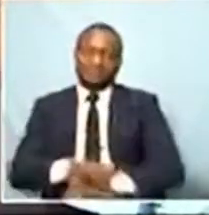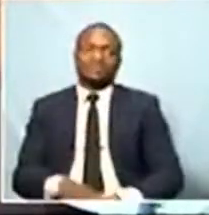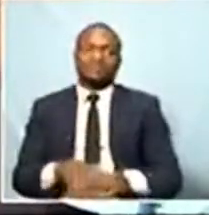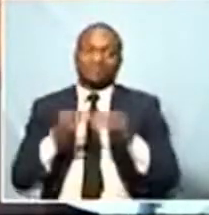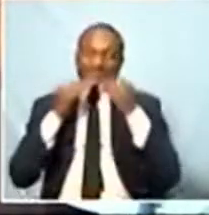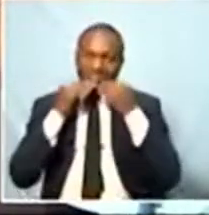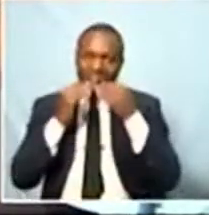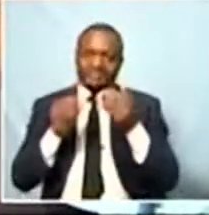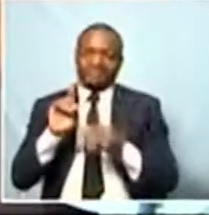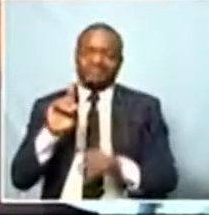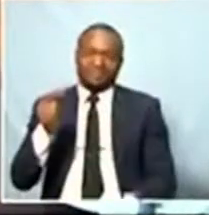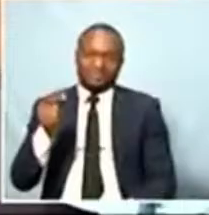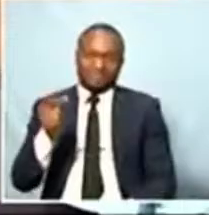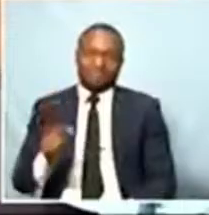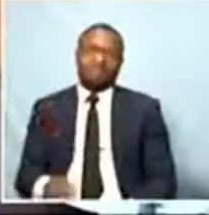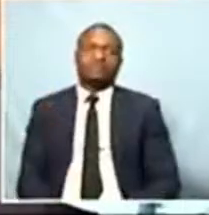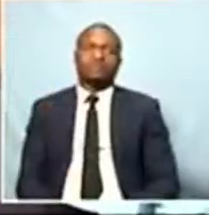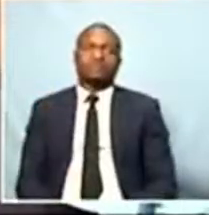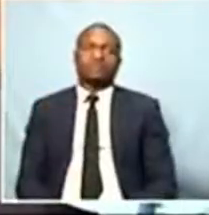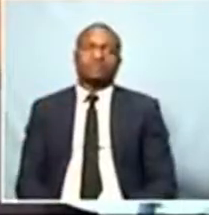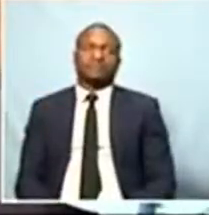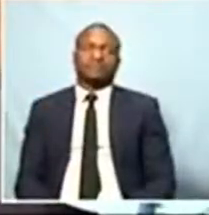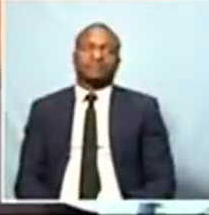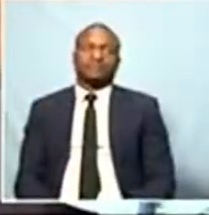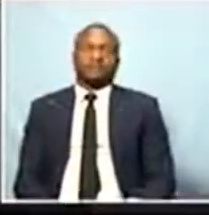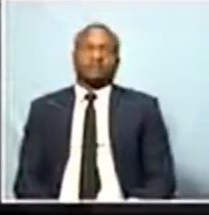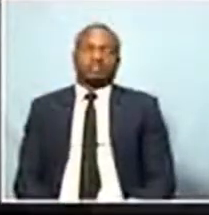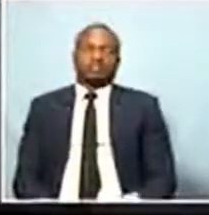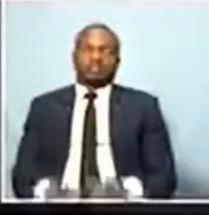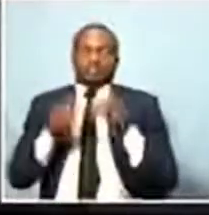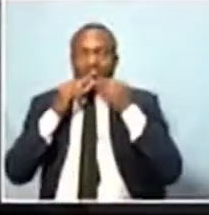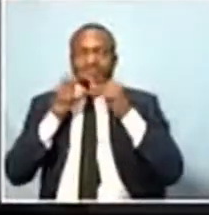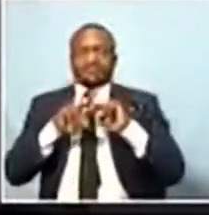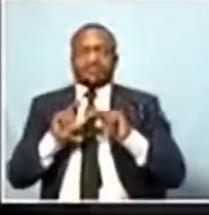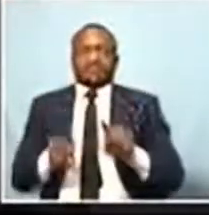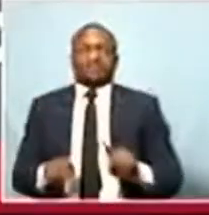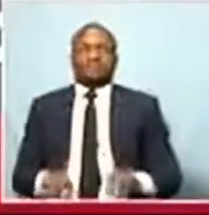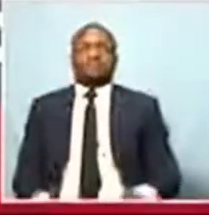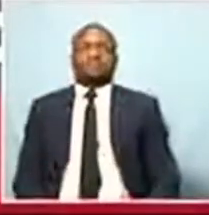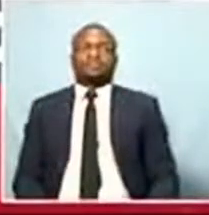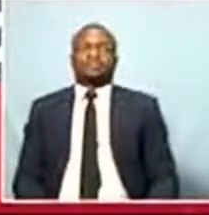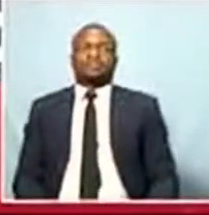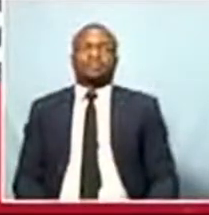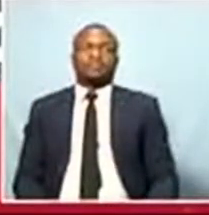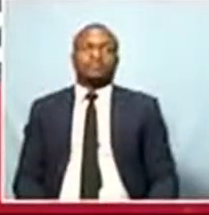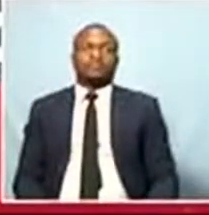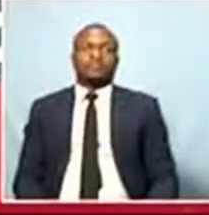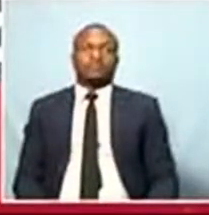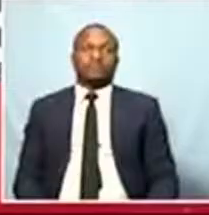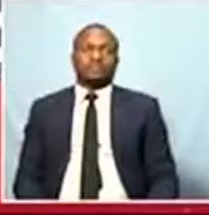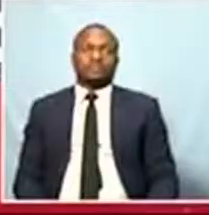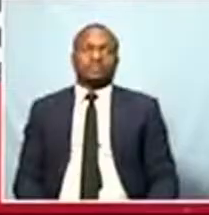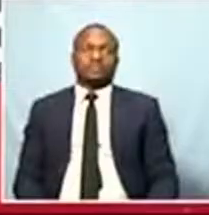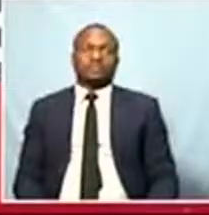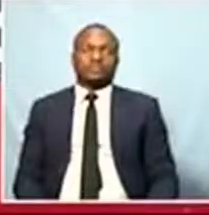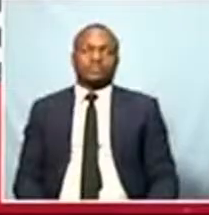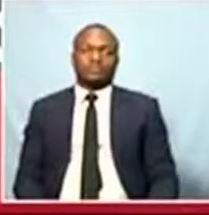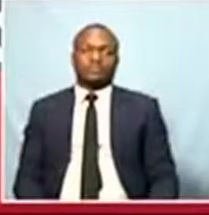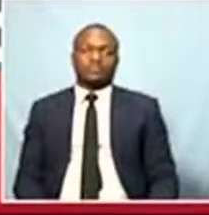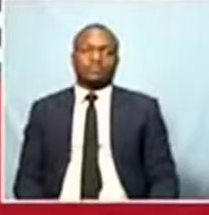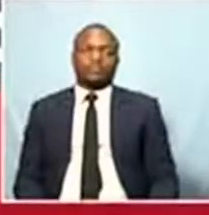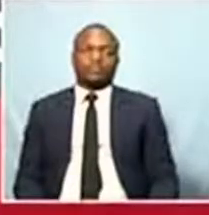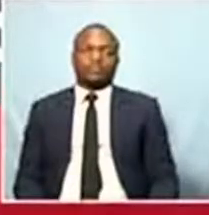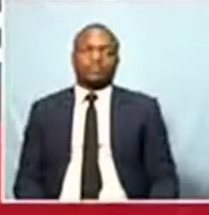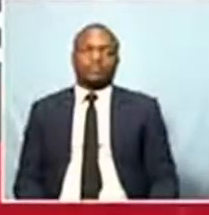Thank you so much, DG. Thank you, Chair. Thank you, Honorable Chairperson. Thank you, Honorable Members, and good day.